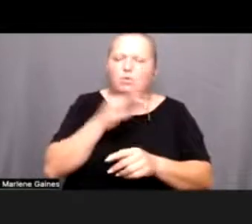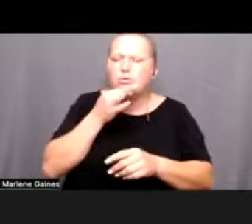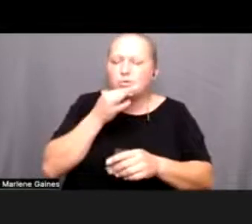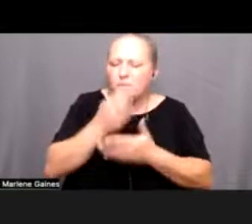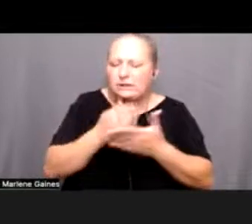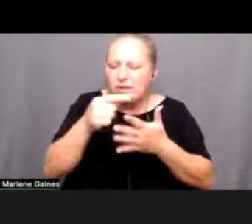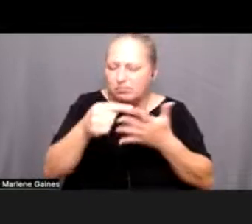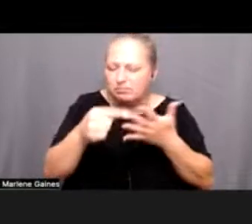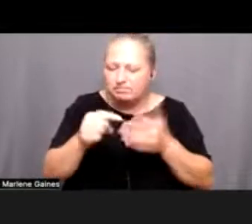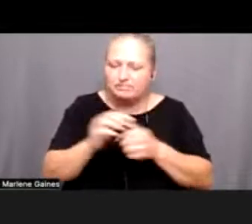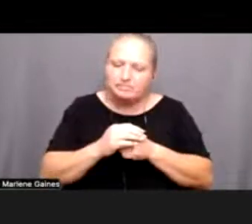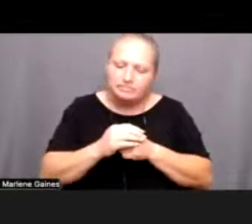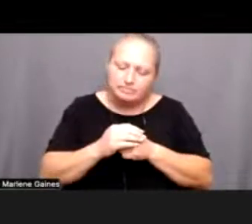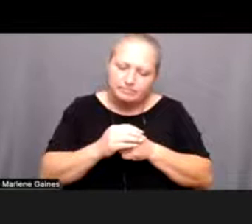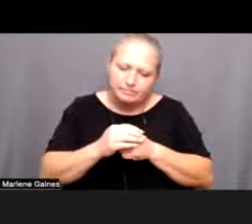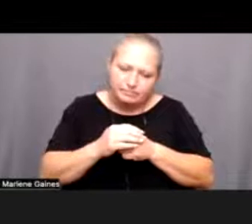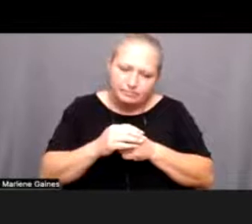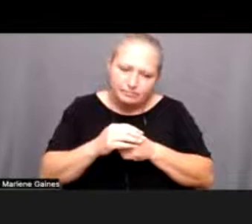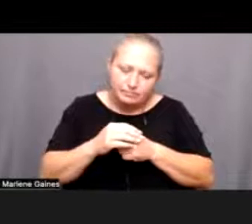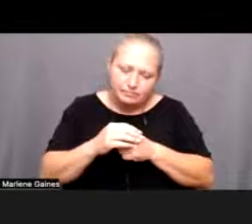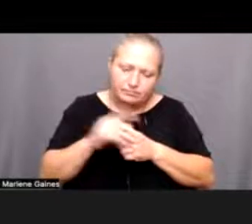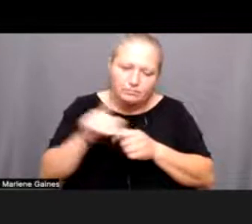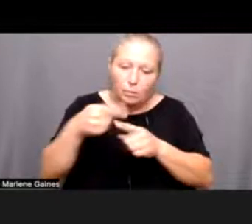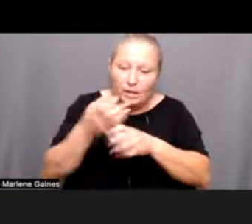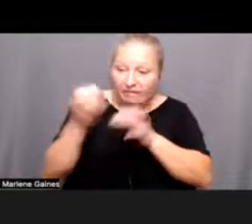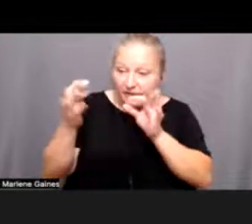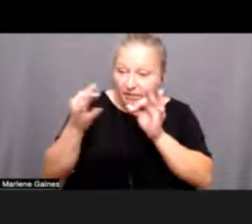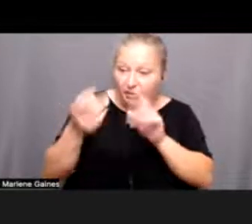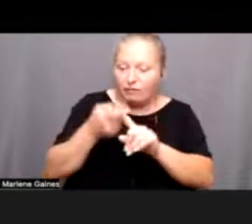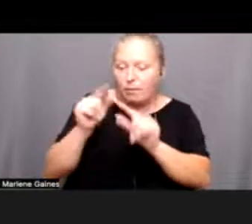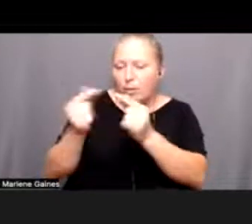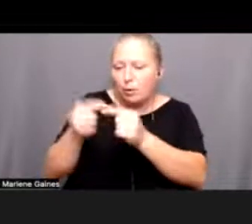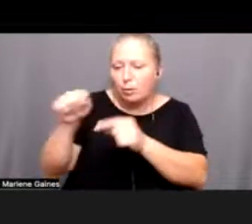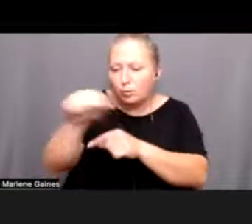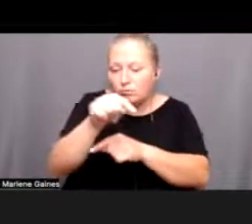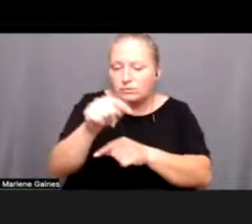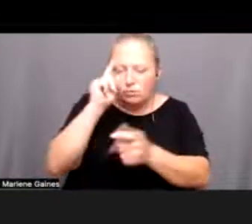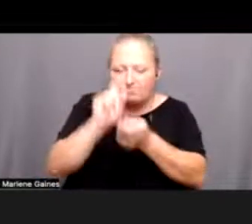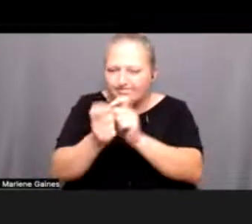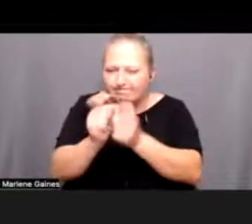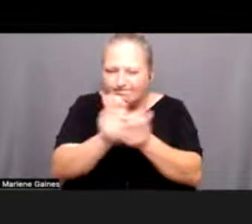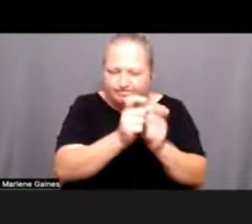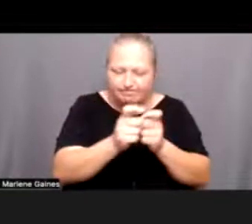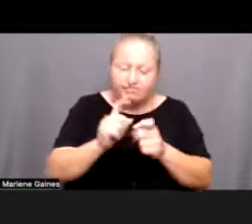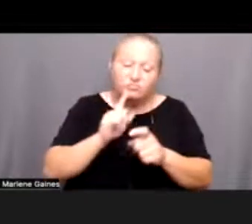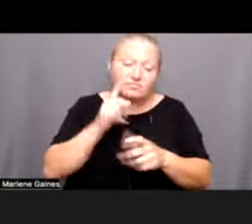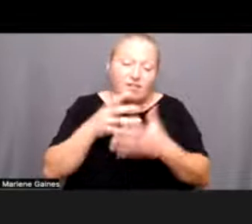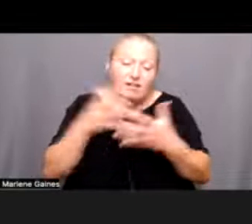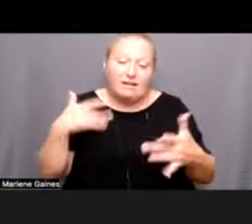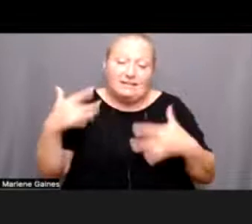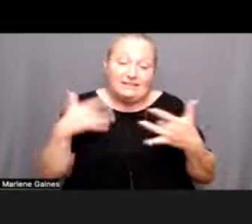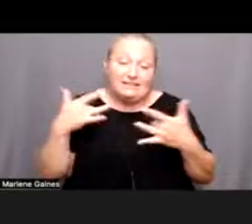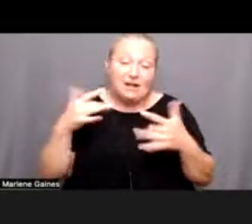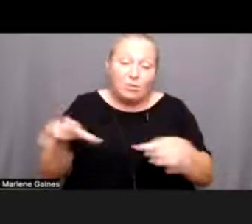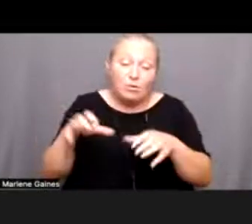them, as they get the feedback from the groups and make adjustments. So exciting work.